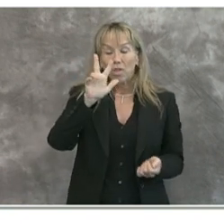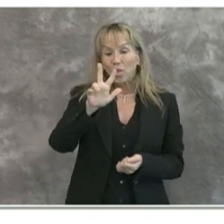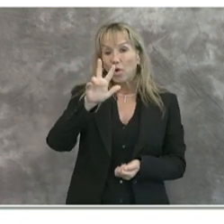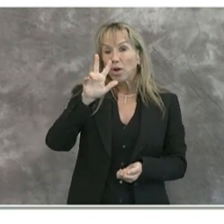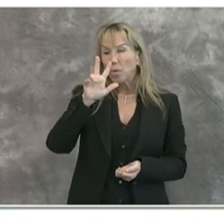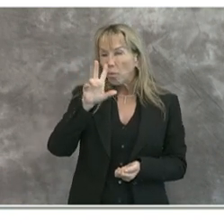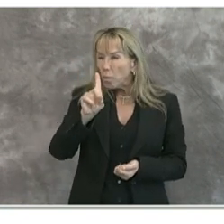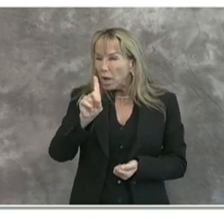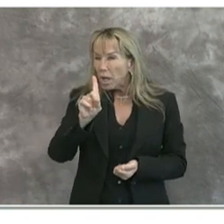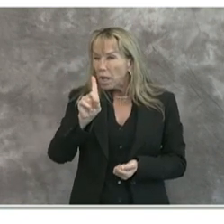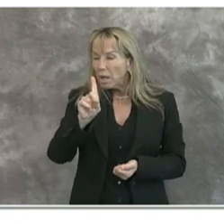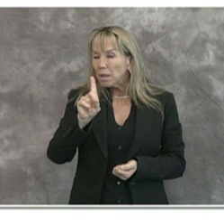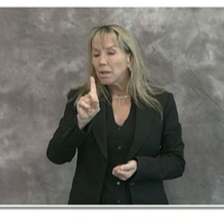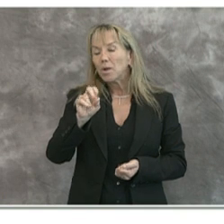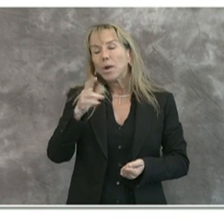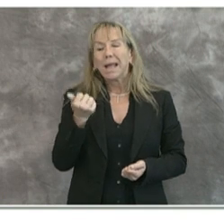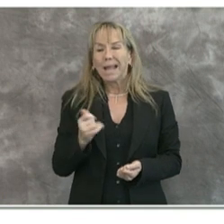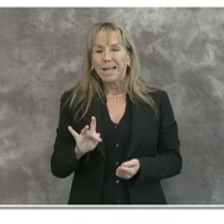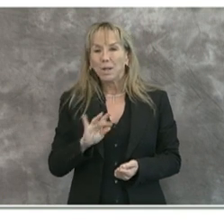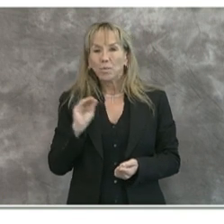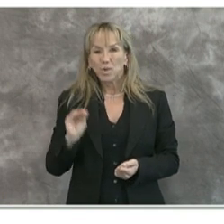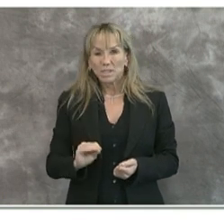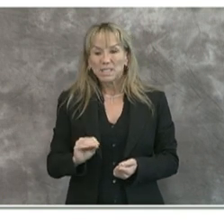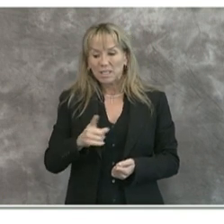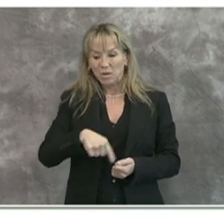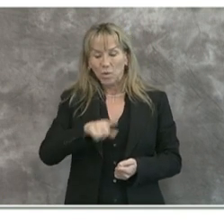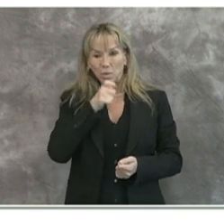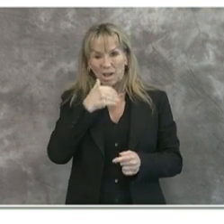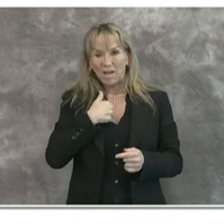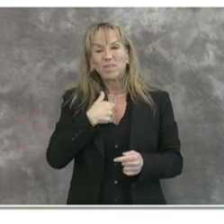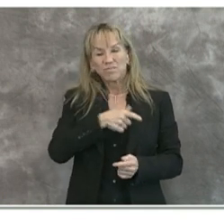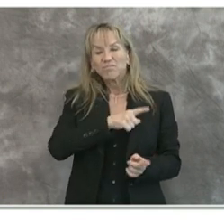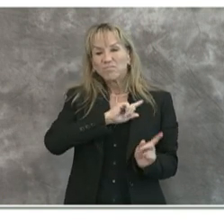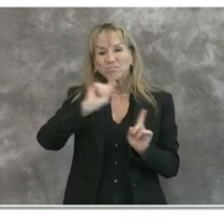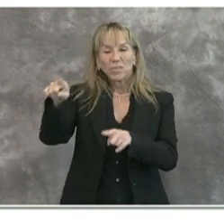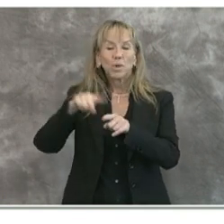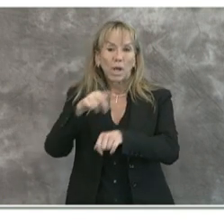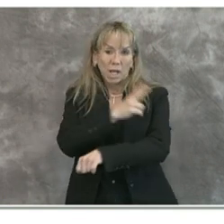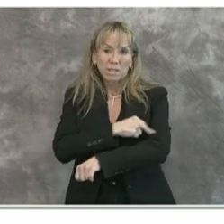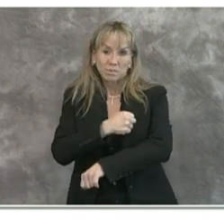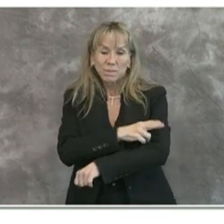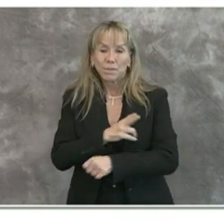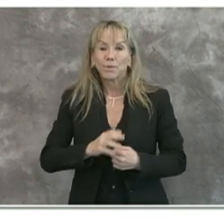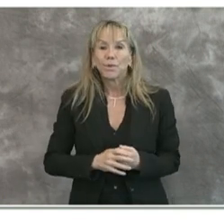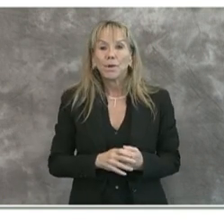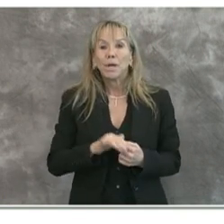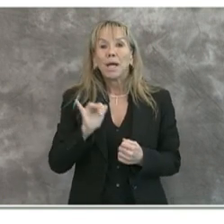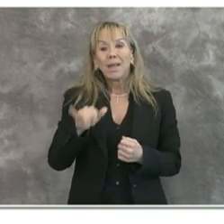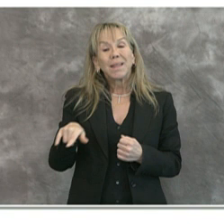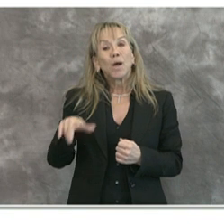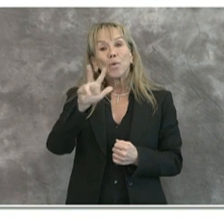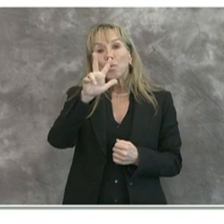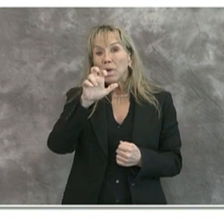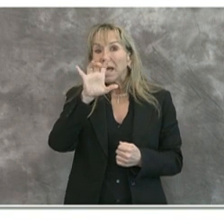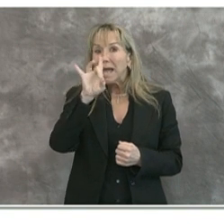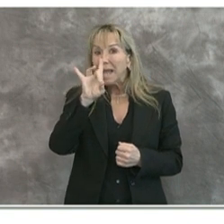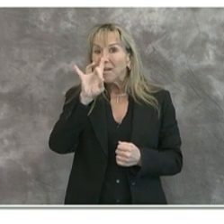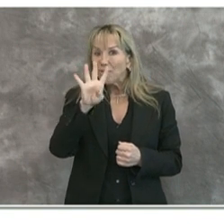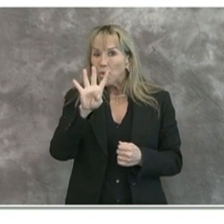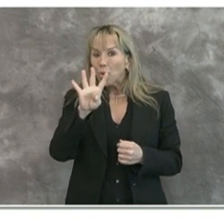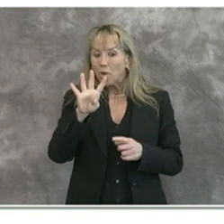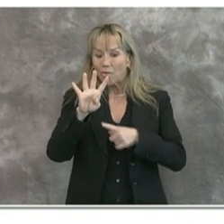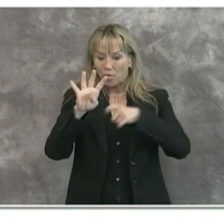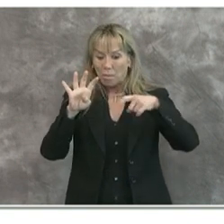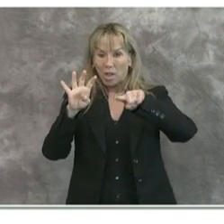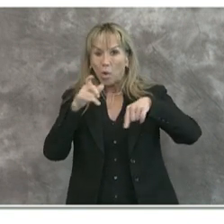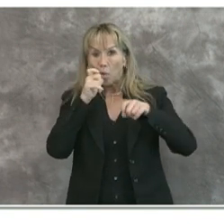1,331, or 18% of cases, have been hospitalized, and this includes 384, 5%